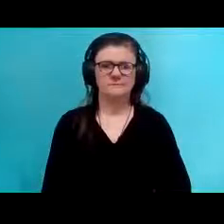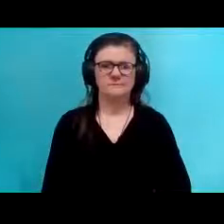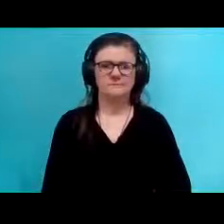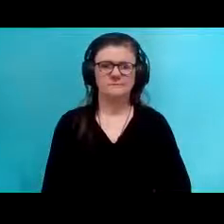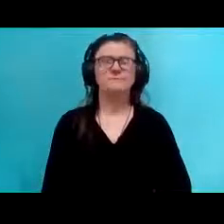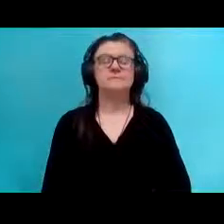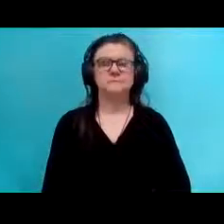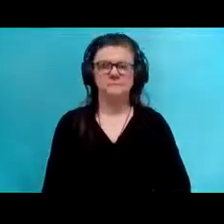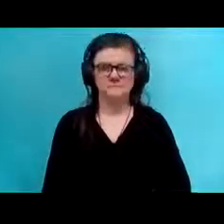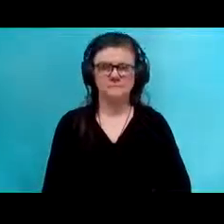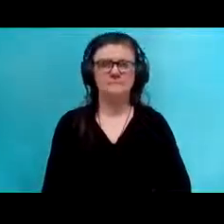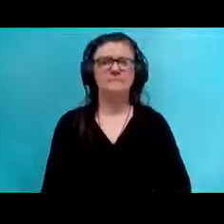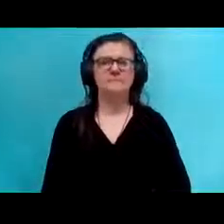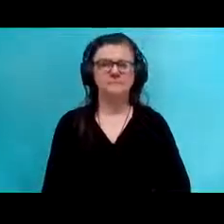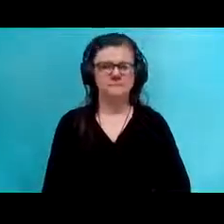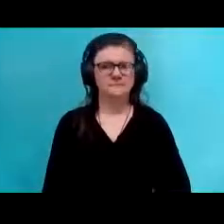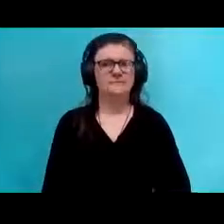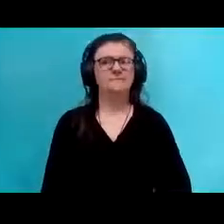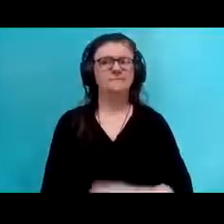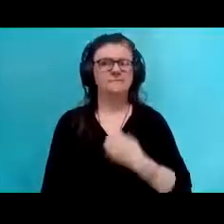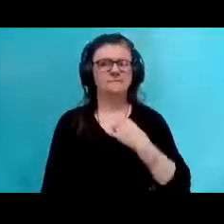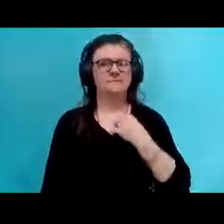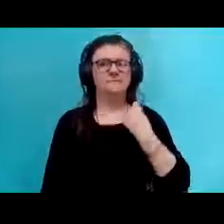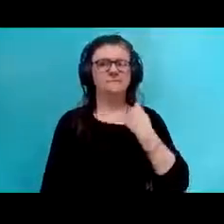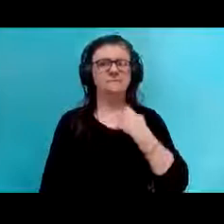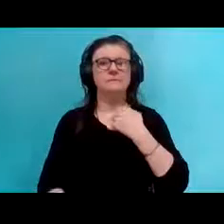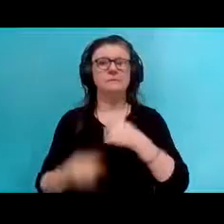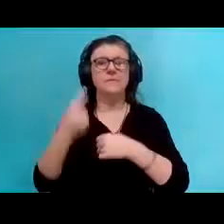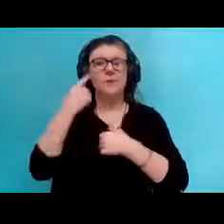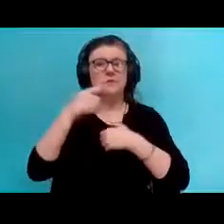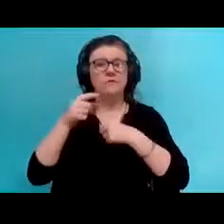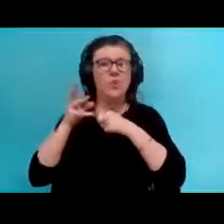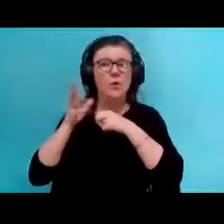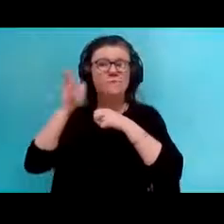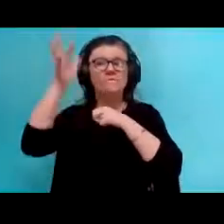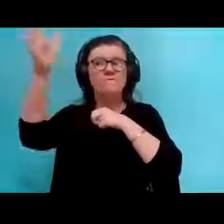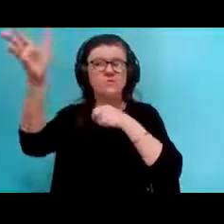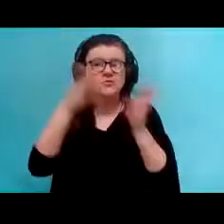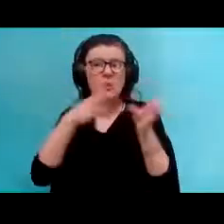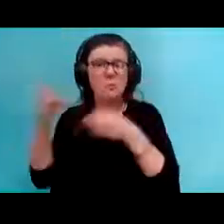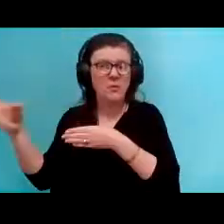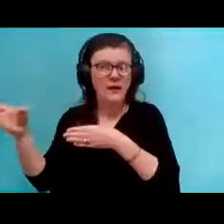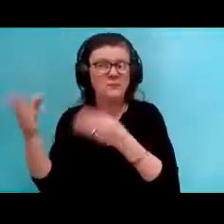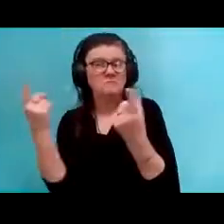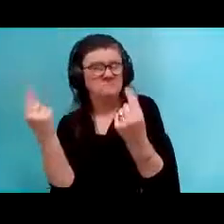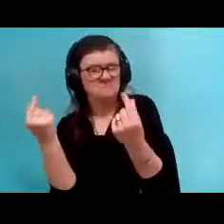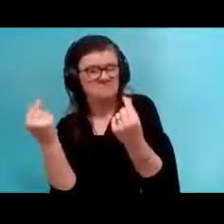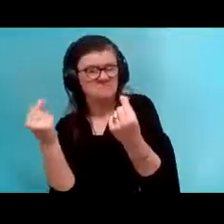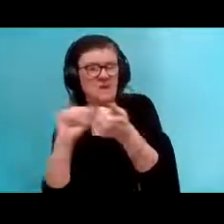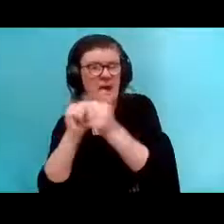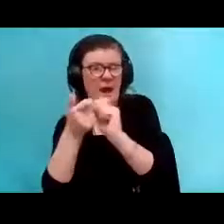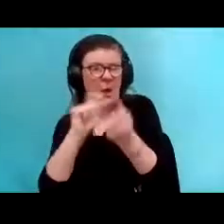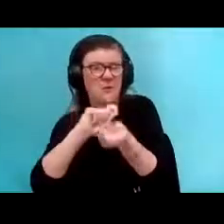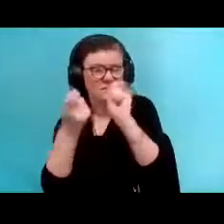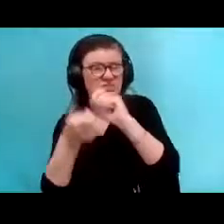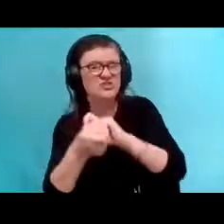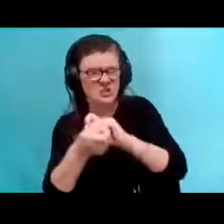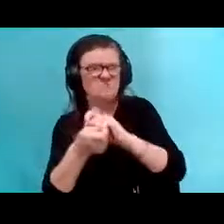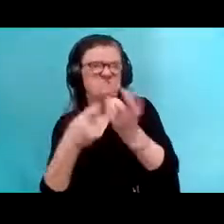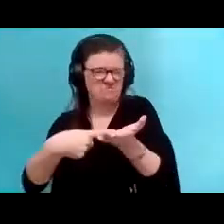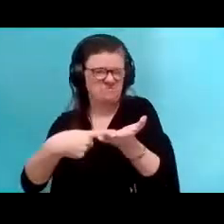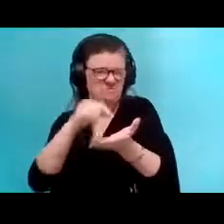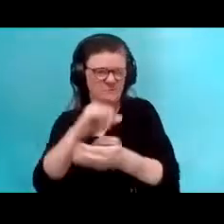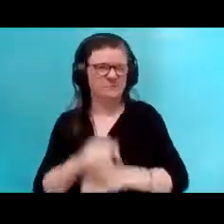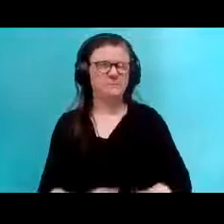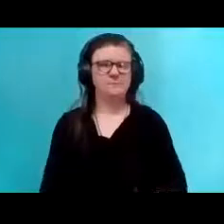I'll now share some of the areas for consideration based on my personal experience of collecting data during our rapid needs assessments and COVID-19 rapid